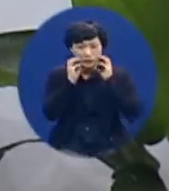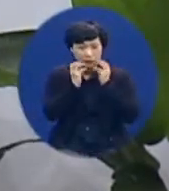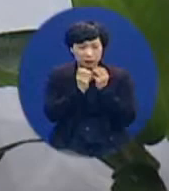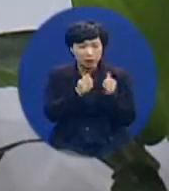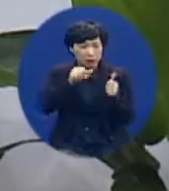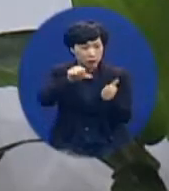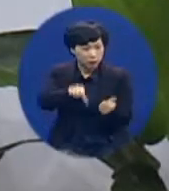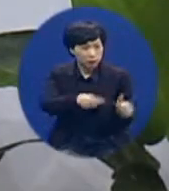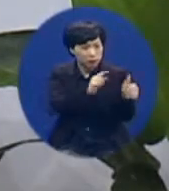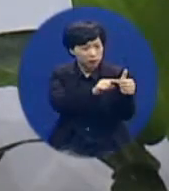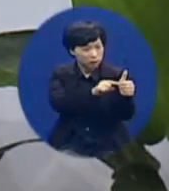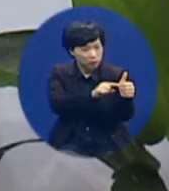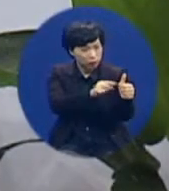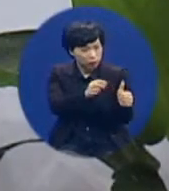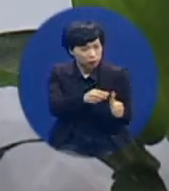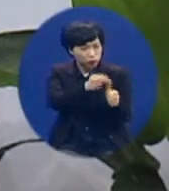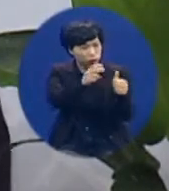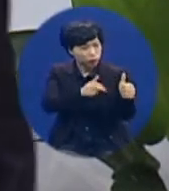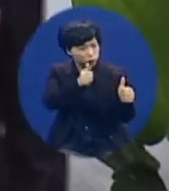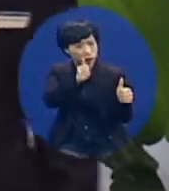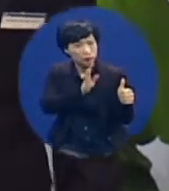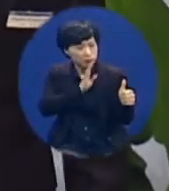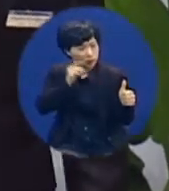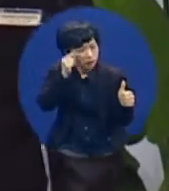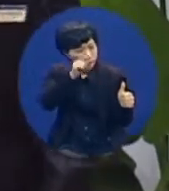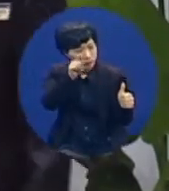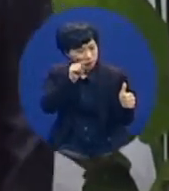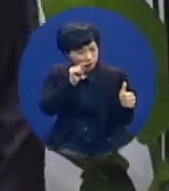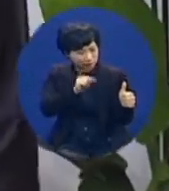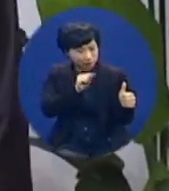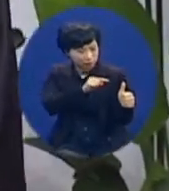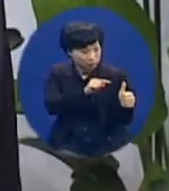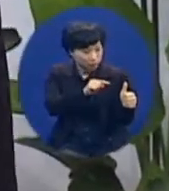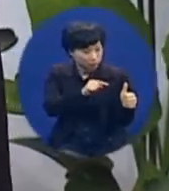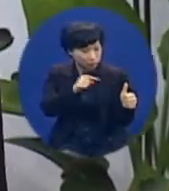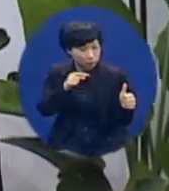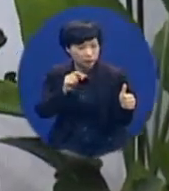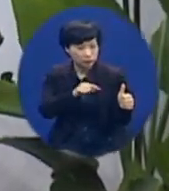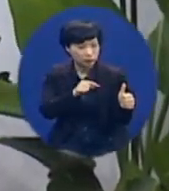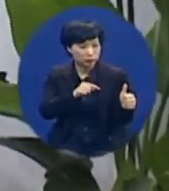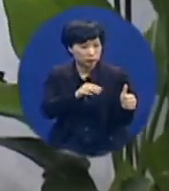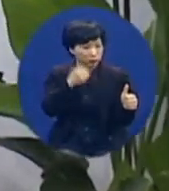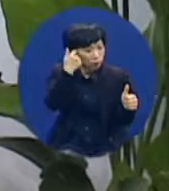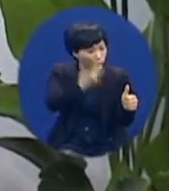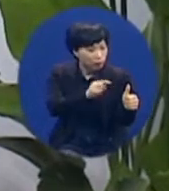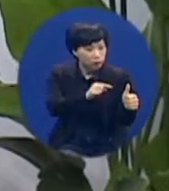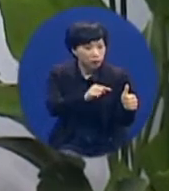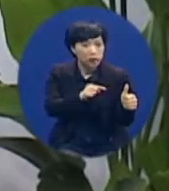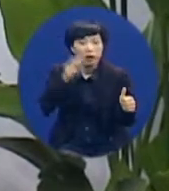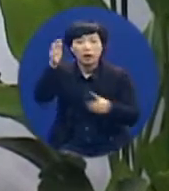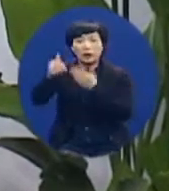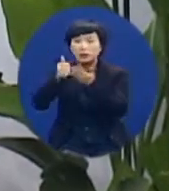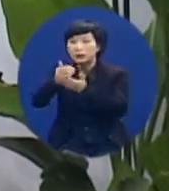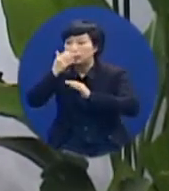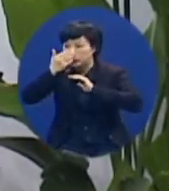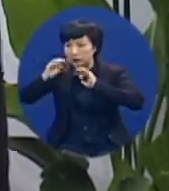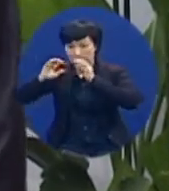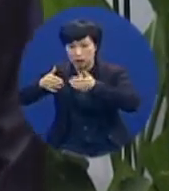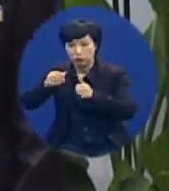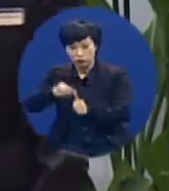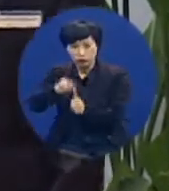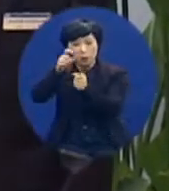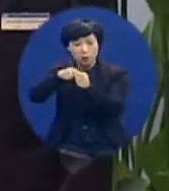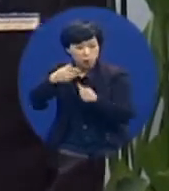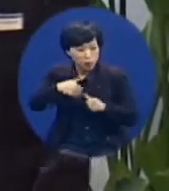he might be the Messiah. So they asked him, "Are you the Messiah whom the Lord